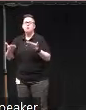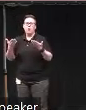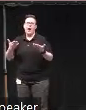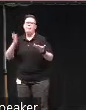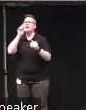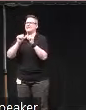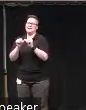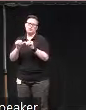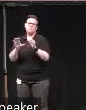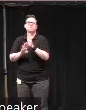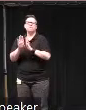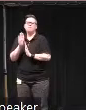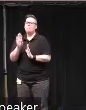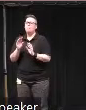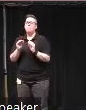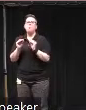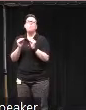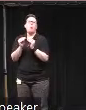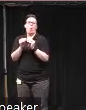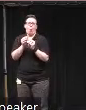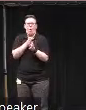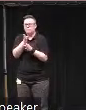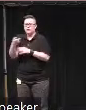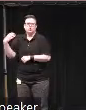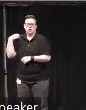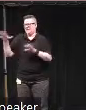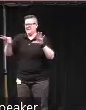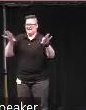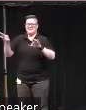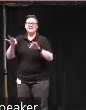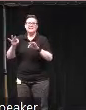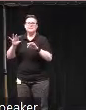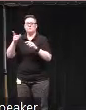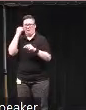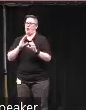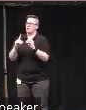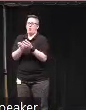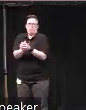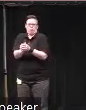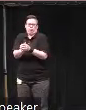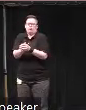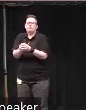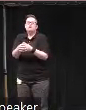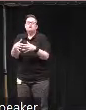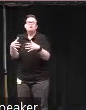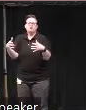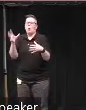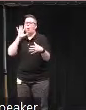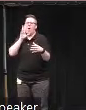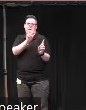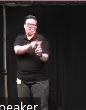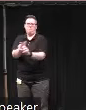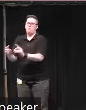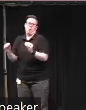will continue to develop more discipline chiefs as the department becomes increasingly larger and